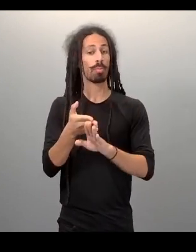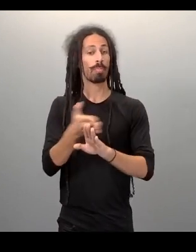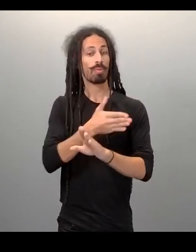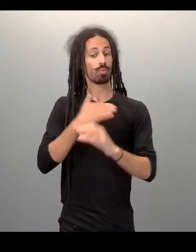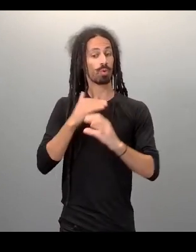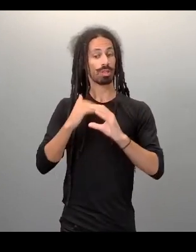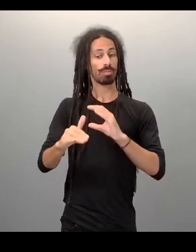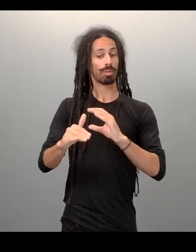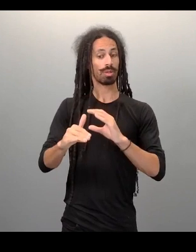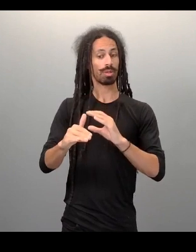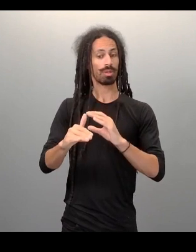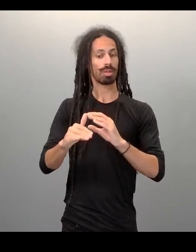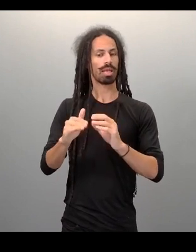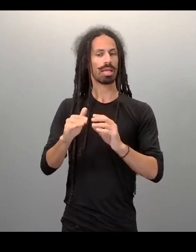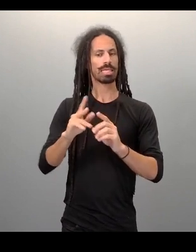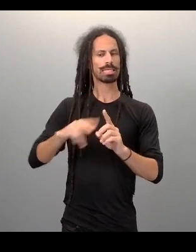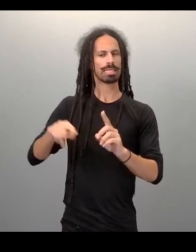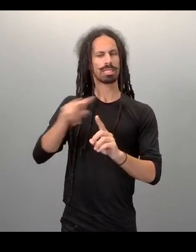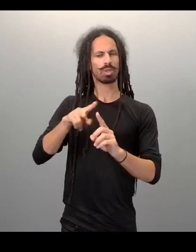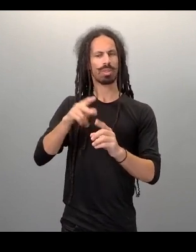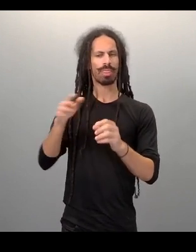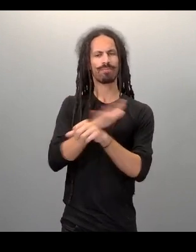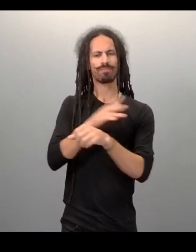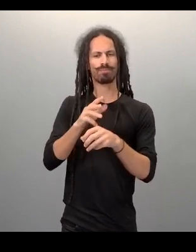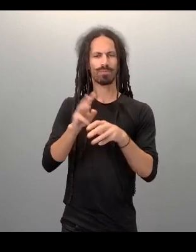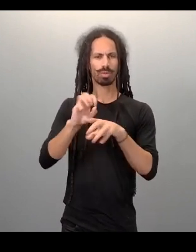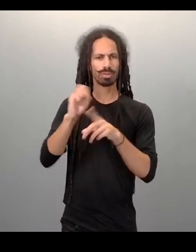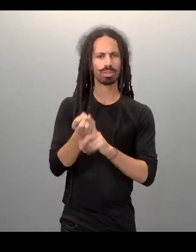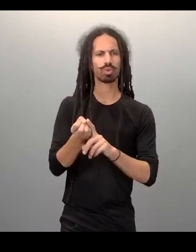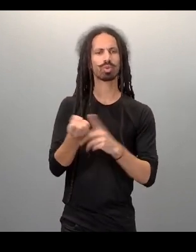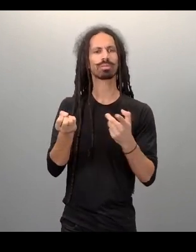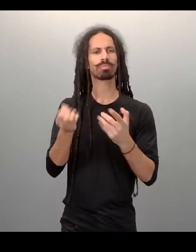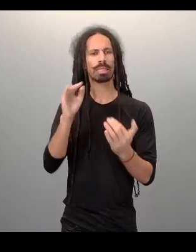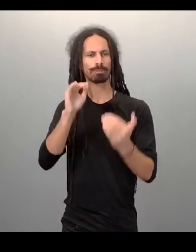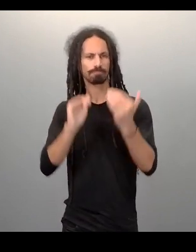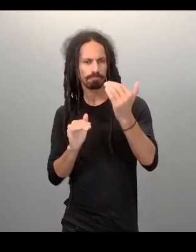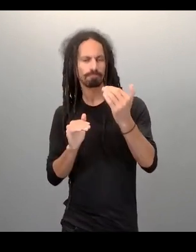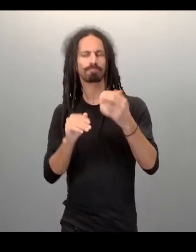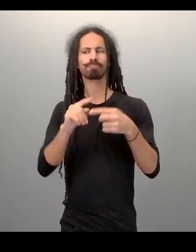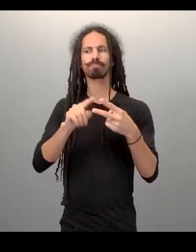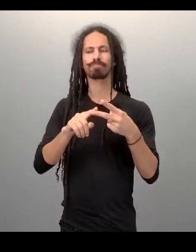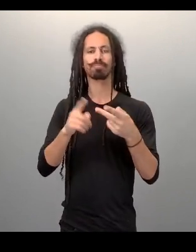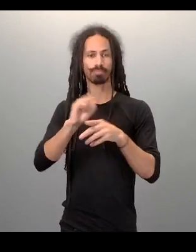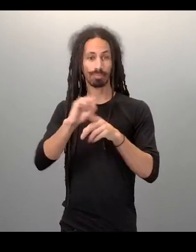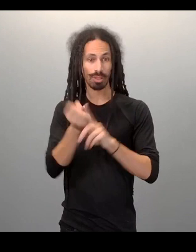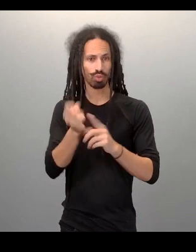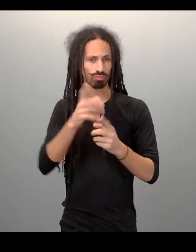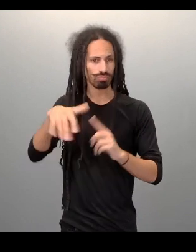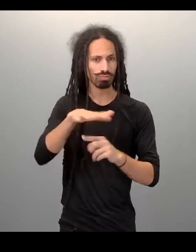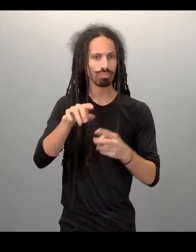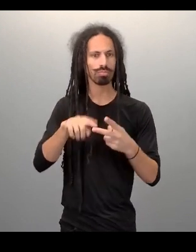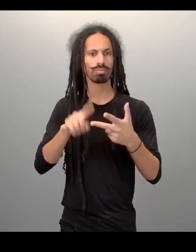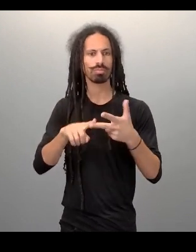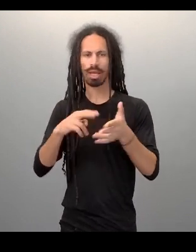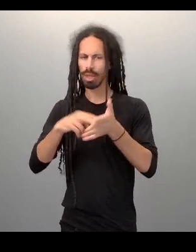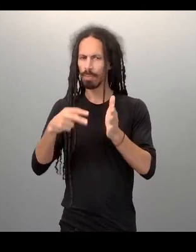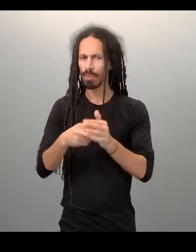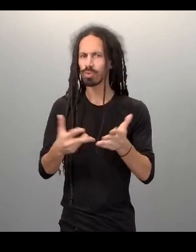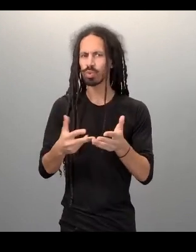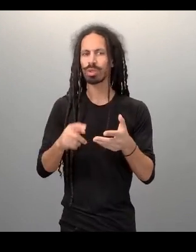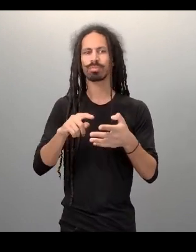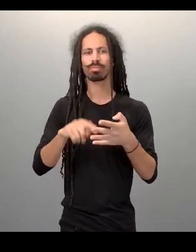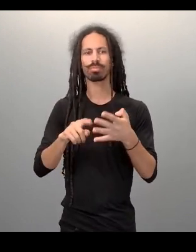in power, situational context, purposeful email, and how well you know the recipient in order to decide if it should be a